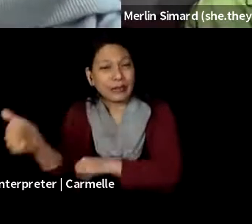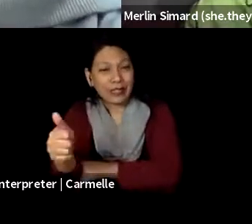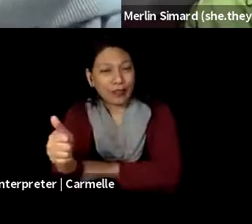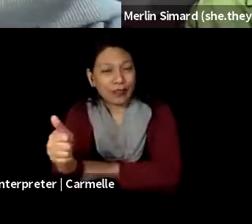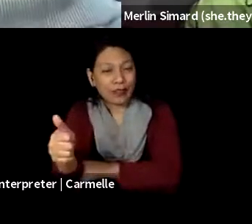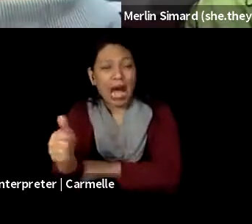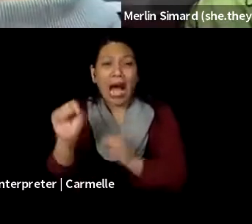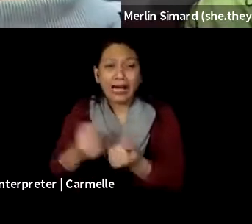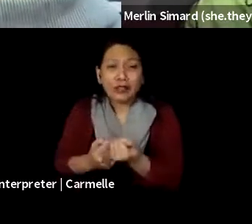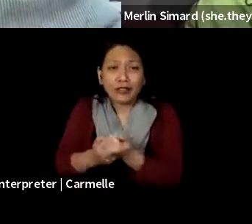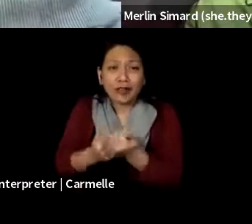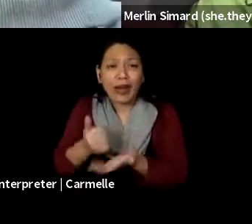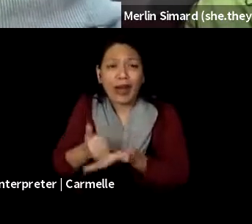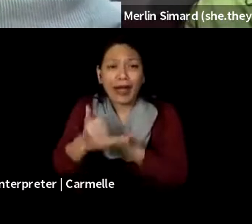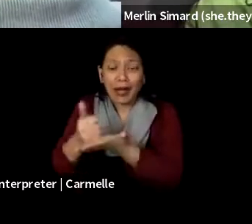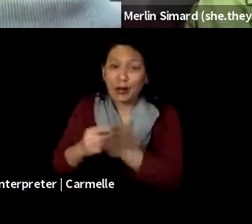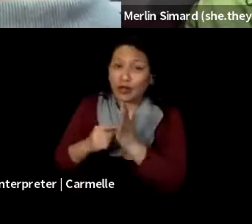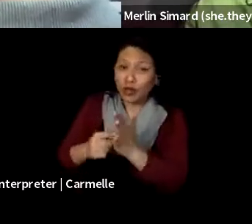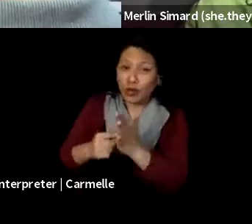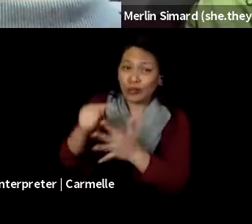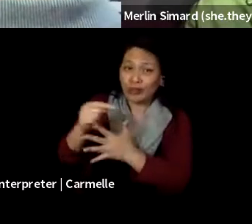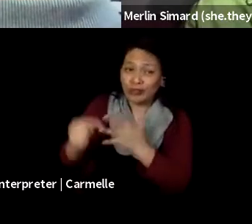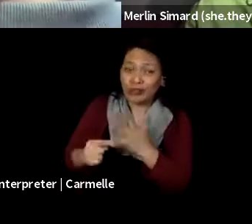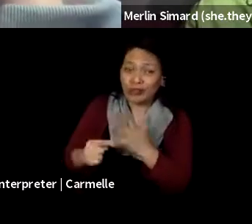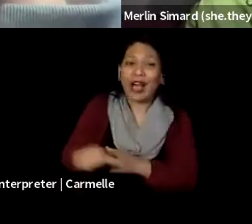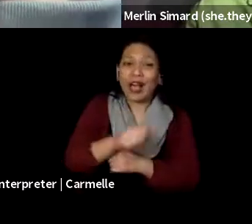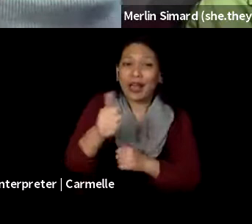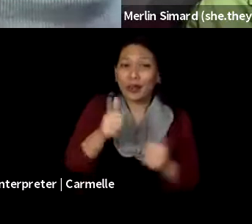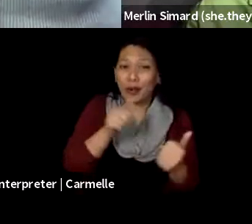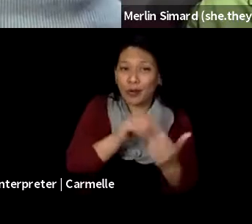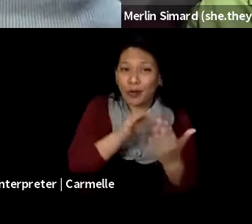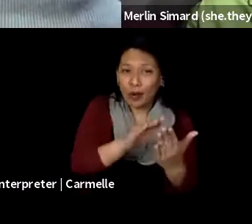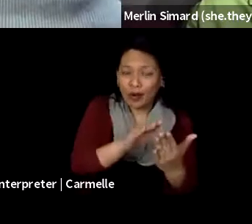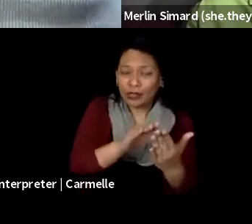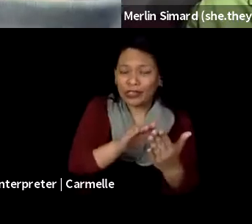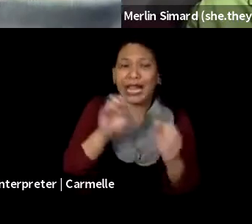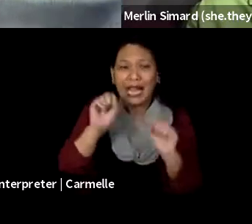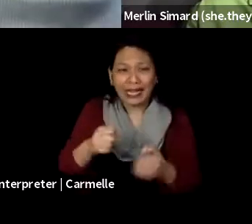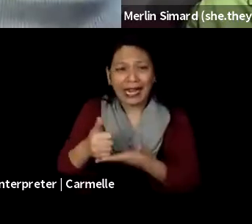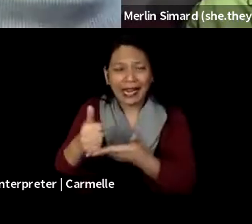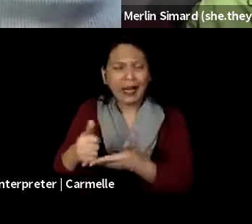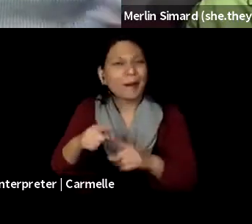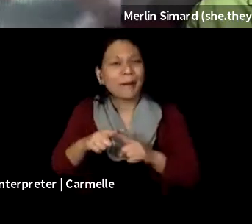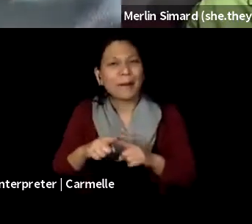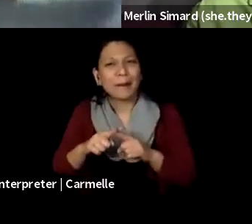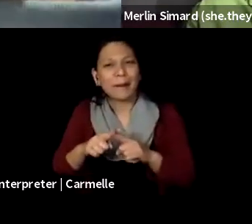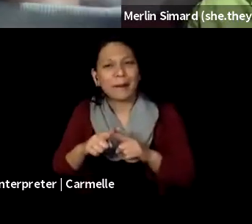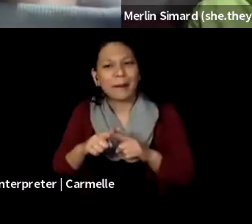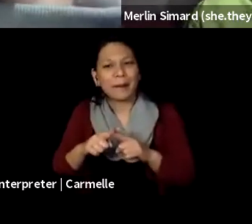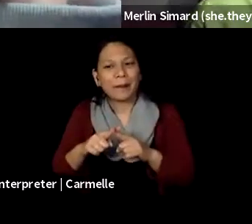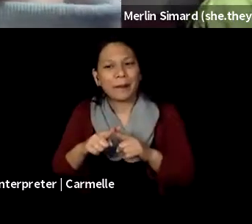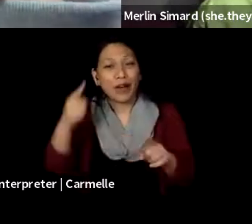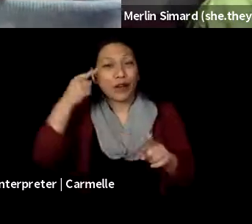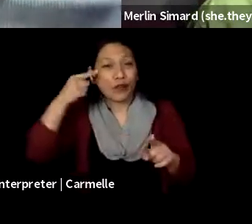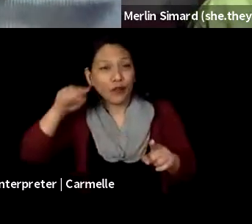how things are, that there are alternative ways of doing things. But I can't do that work